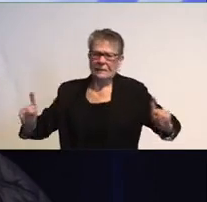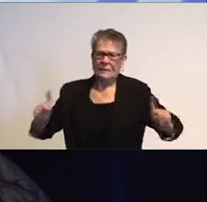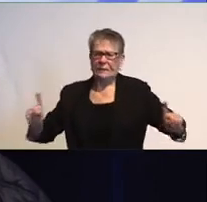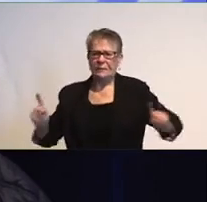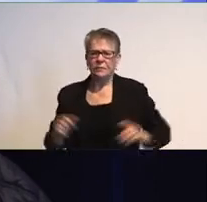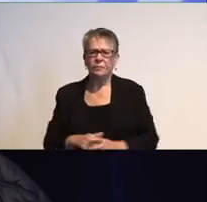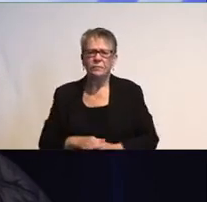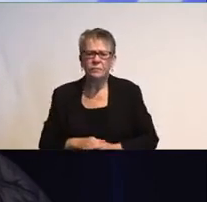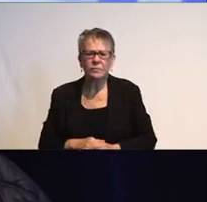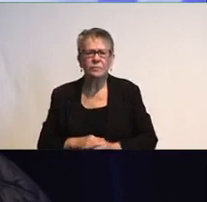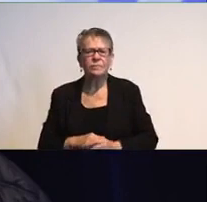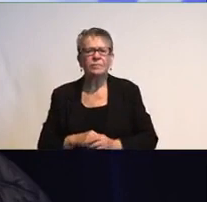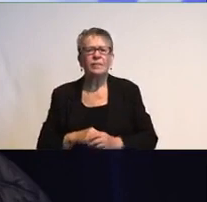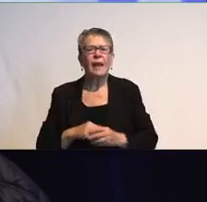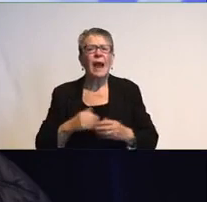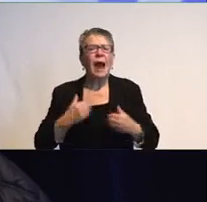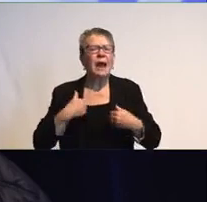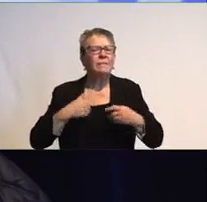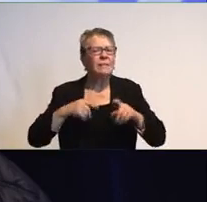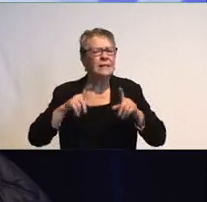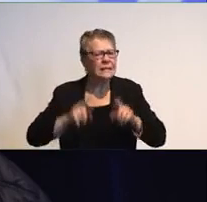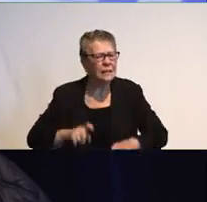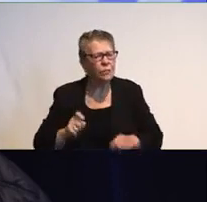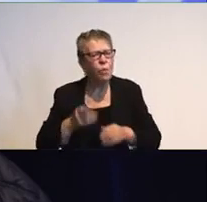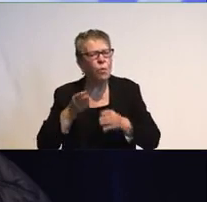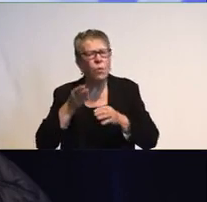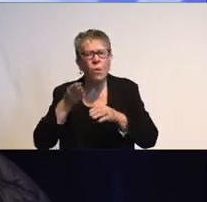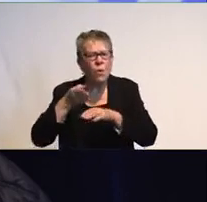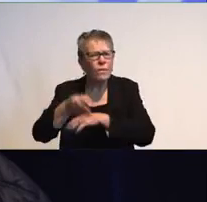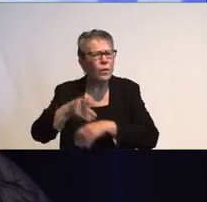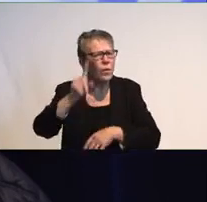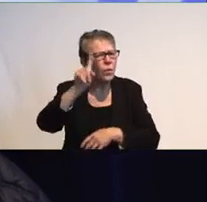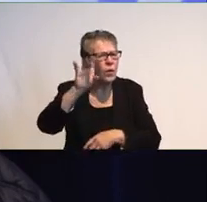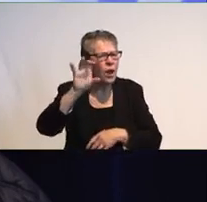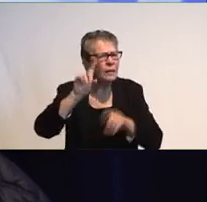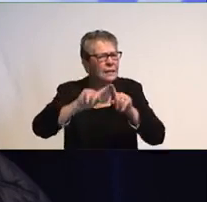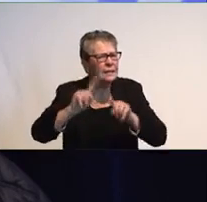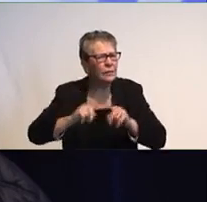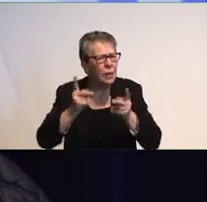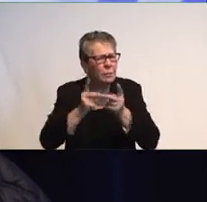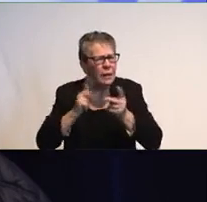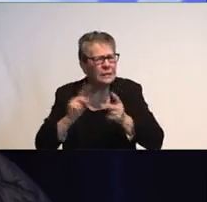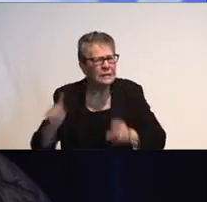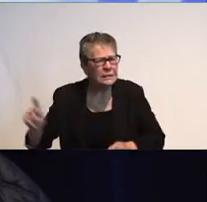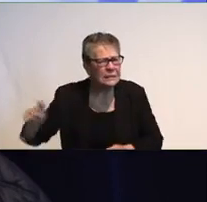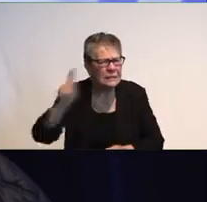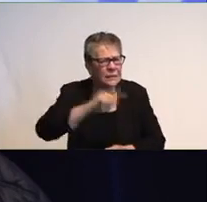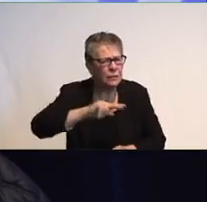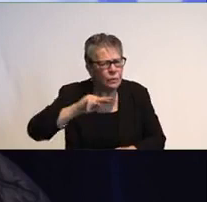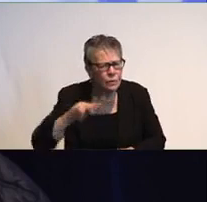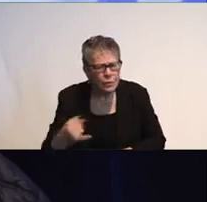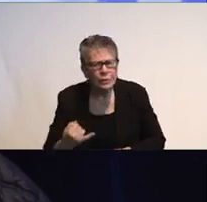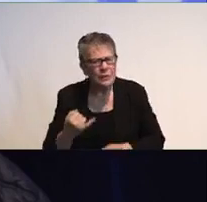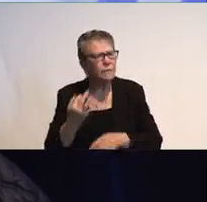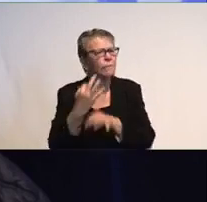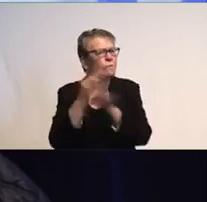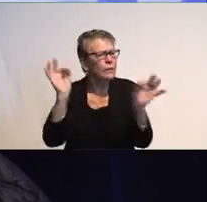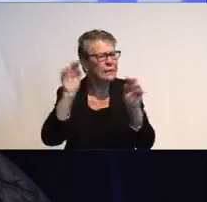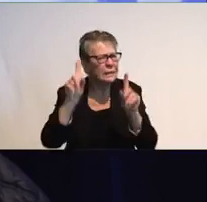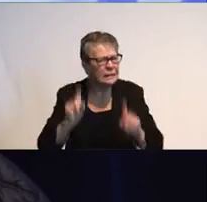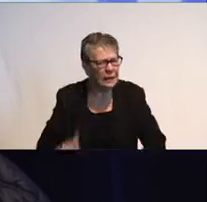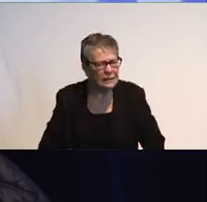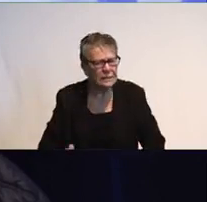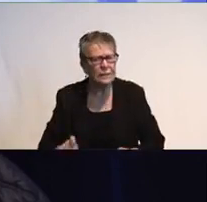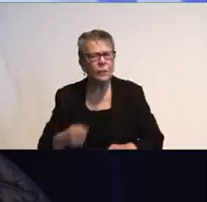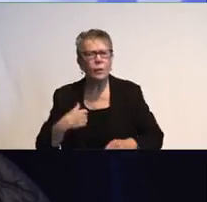statewide, and we will be adding more by county this week. In addition, we have partnered with Vault on